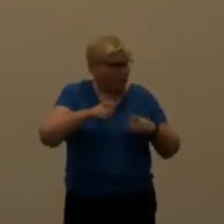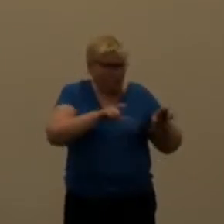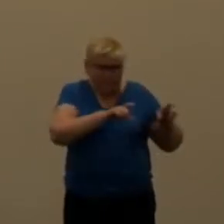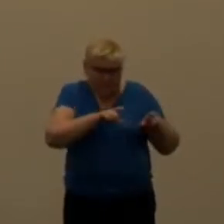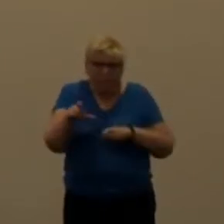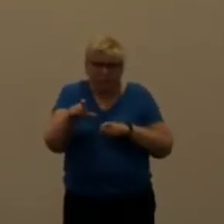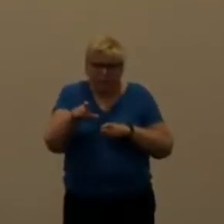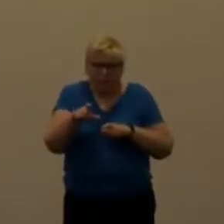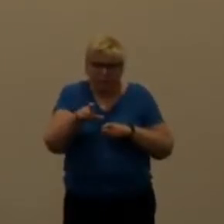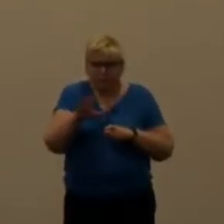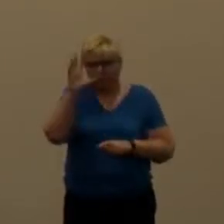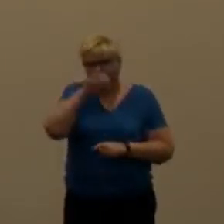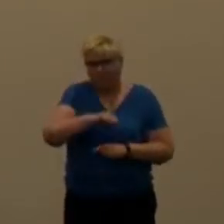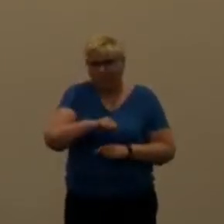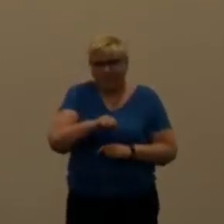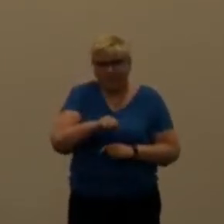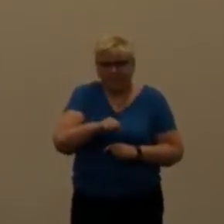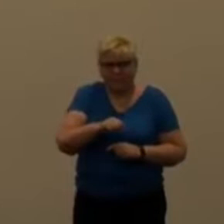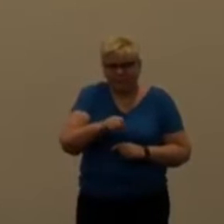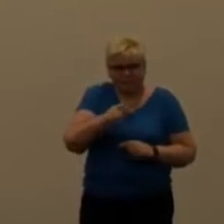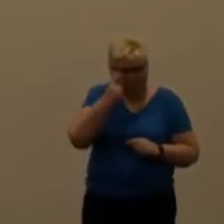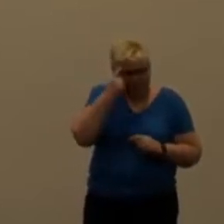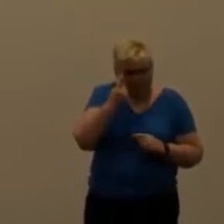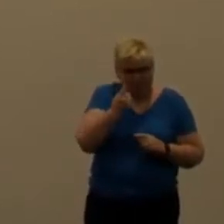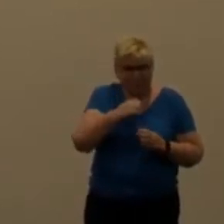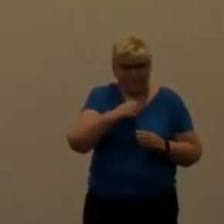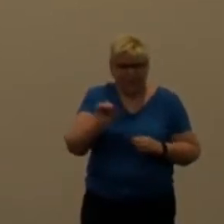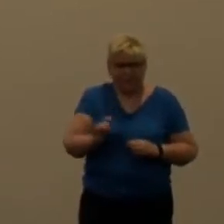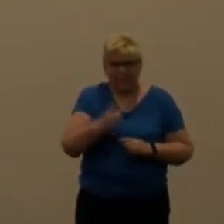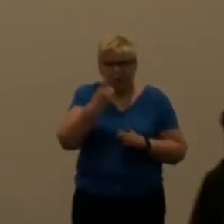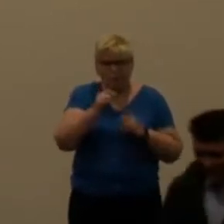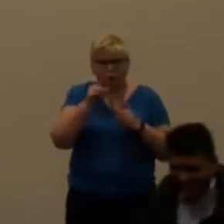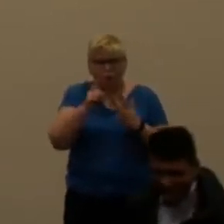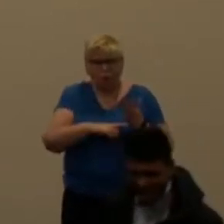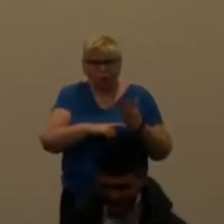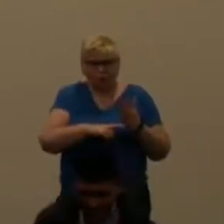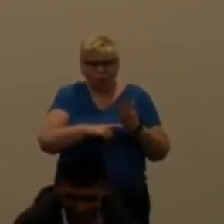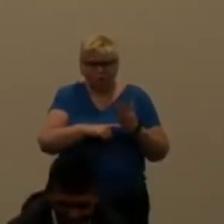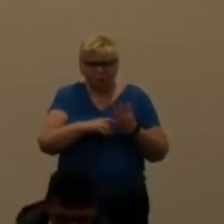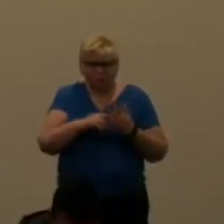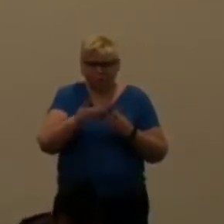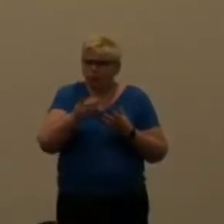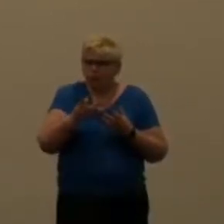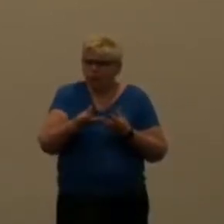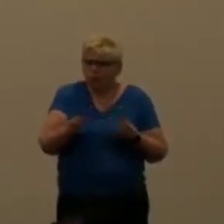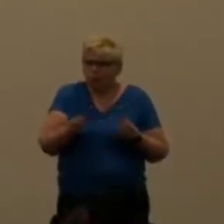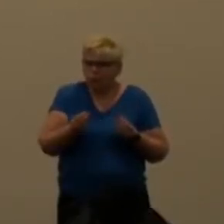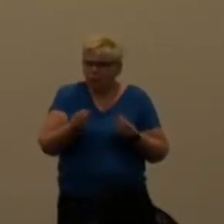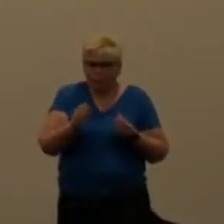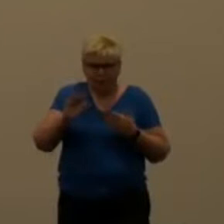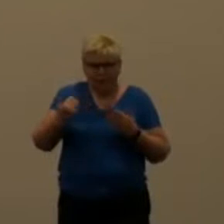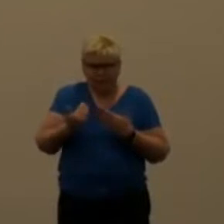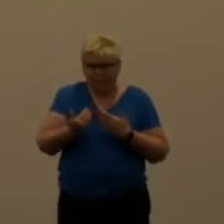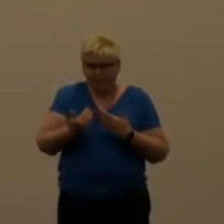environment. I remember, I think it was one of my first projects. We developed a solution for a client,